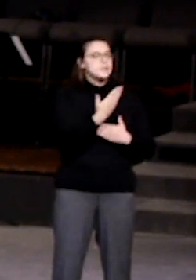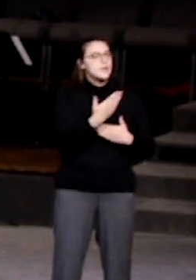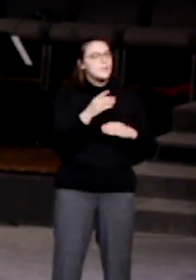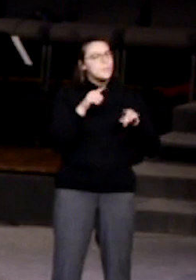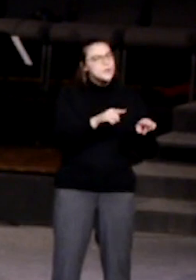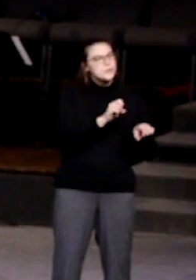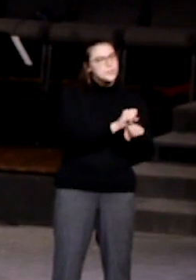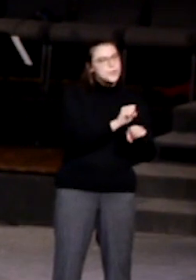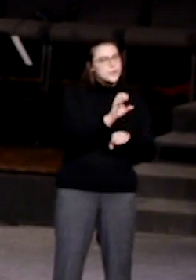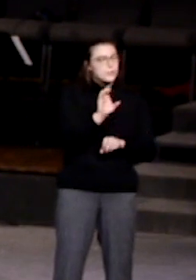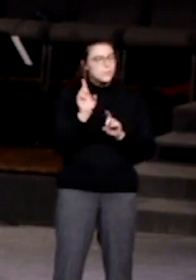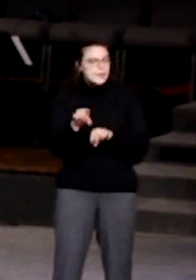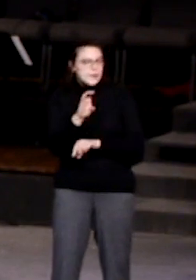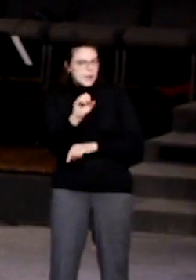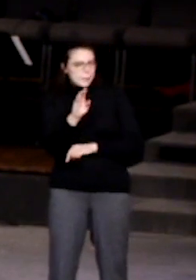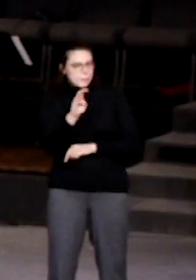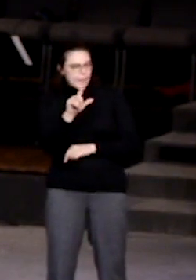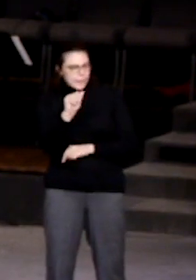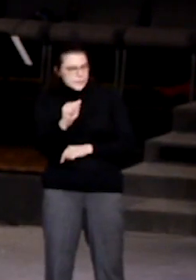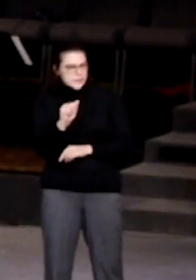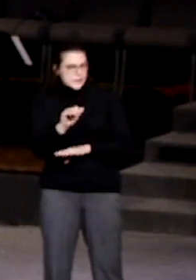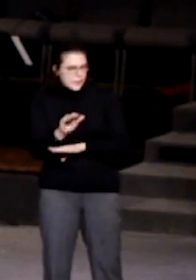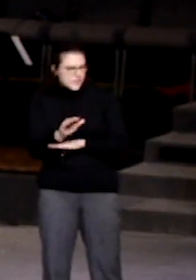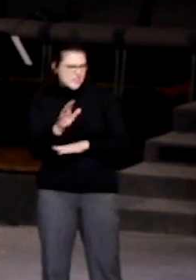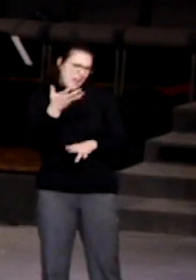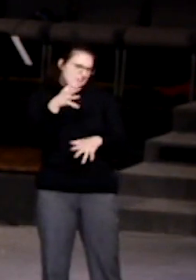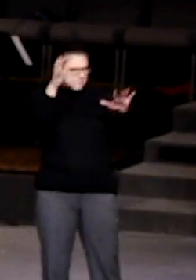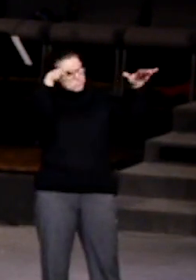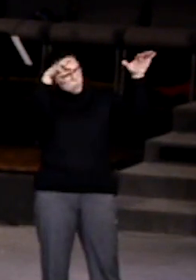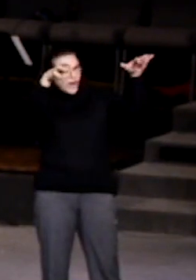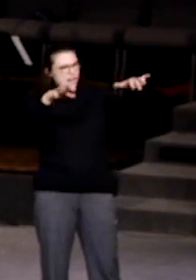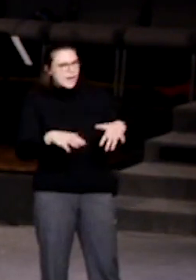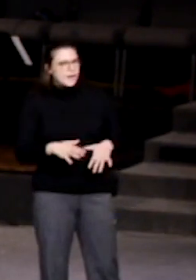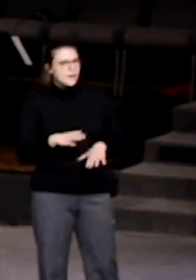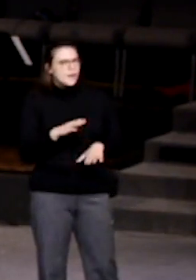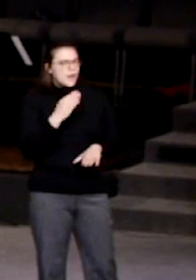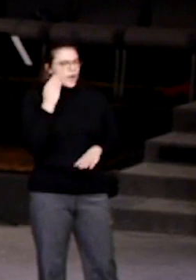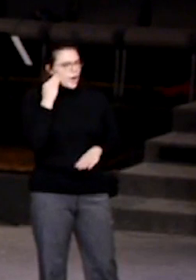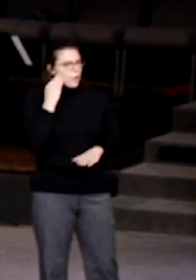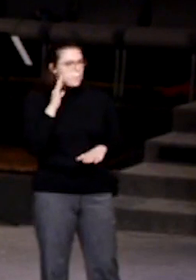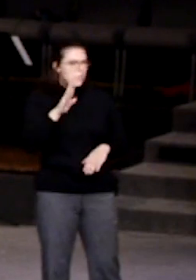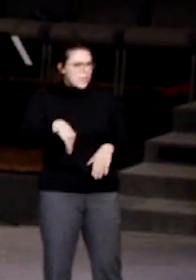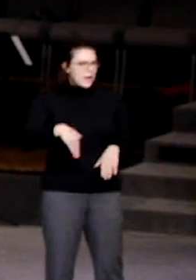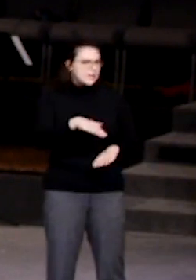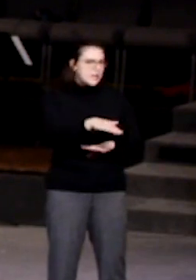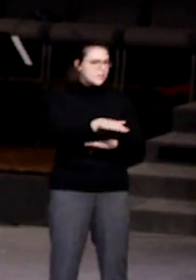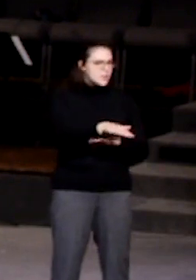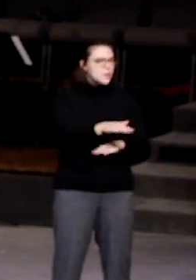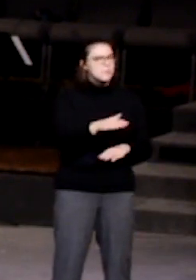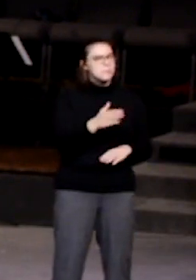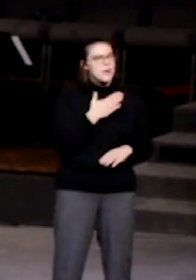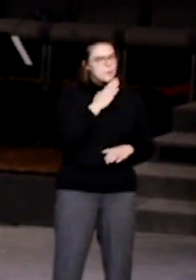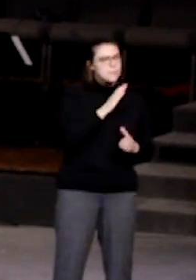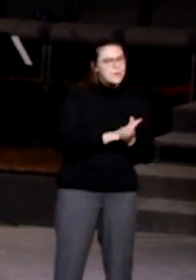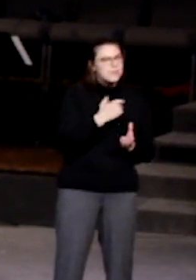went to Cabela's with another couple friends of mine in the afternoon. It was kind of rainy. Got home, it was late in the afternoon, and my wife and I said, let's